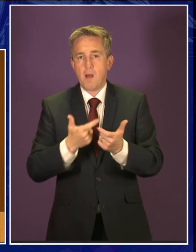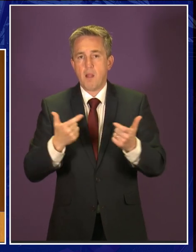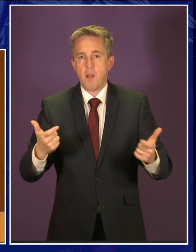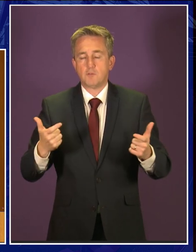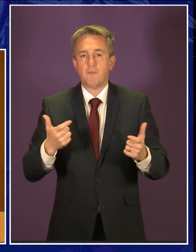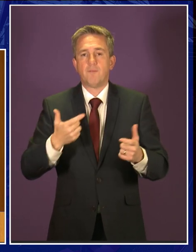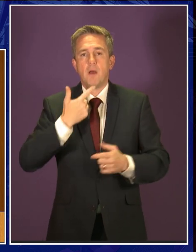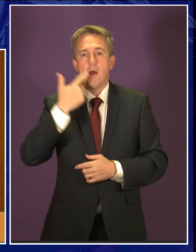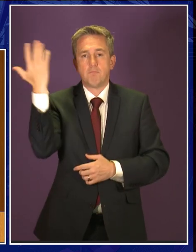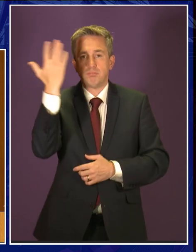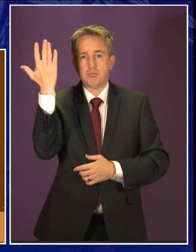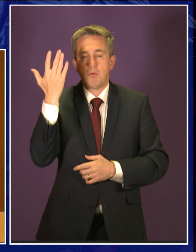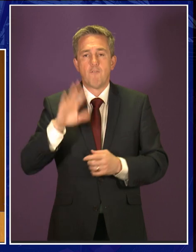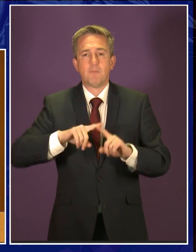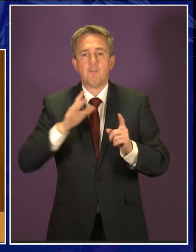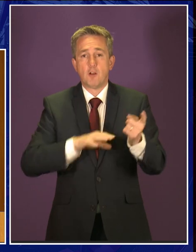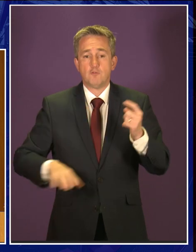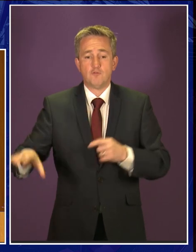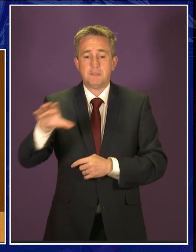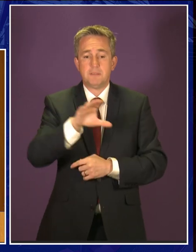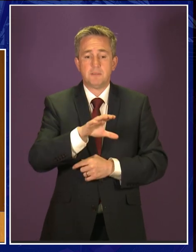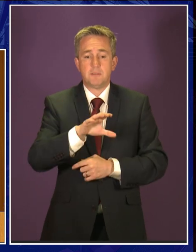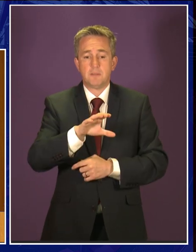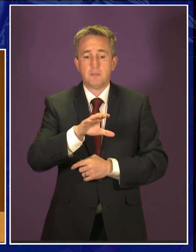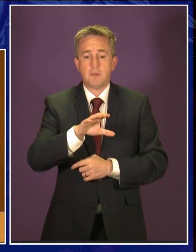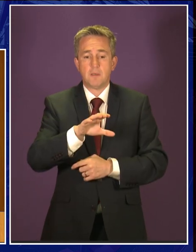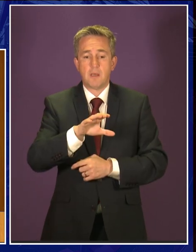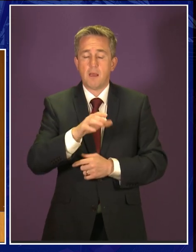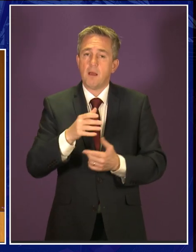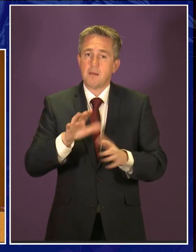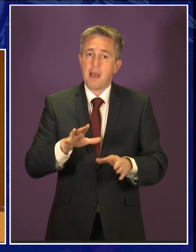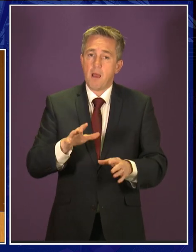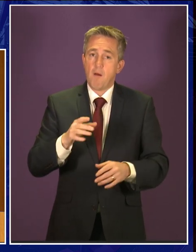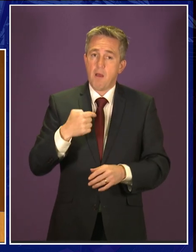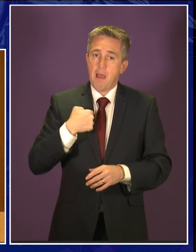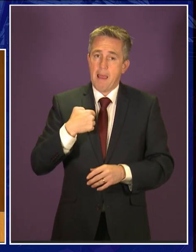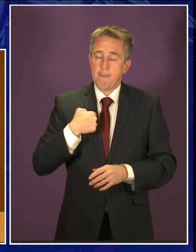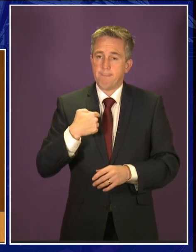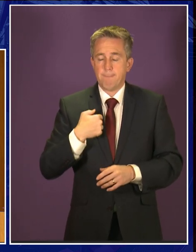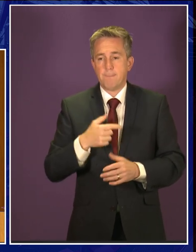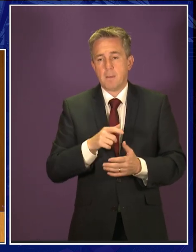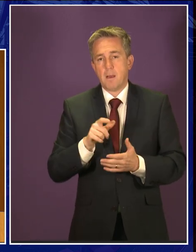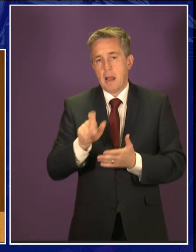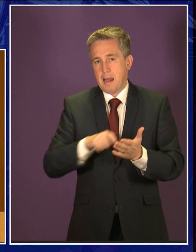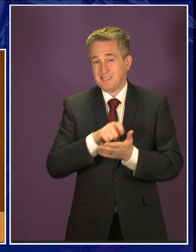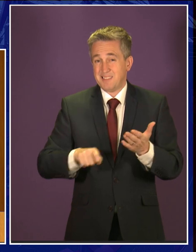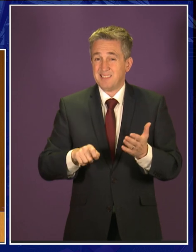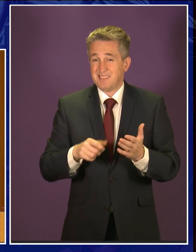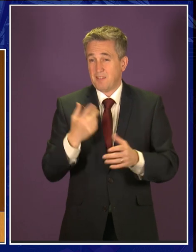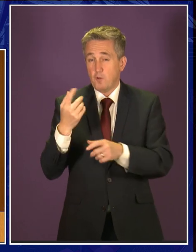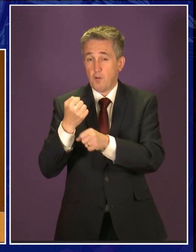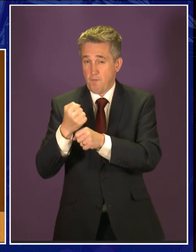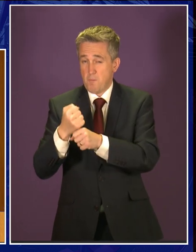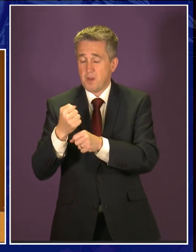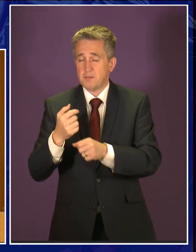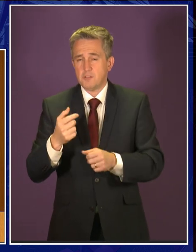delegates, would like to make a contribution. And to be honest, speaking entirely selfishly as an elected representative, I know how important it is that